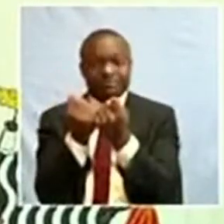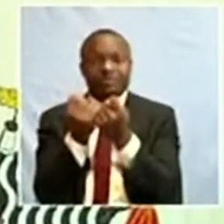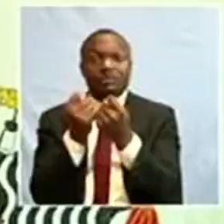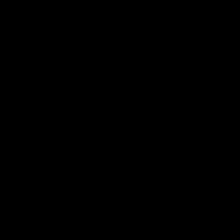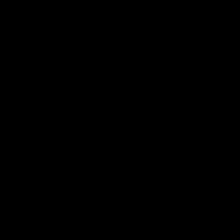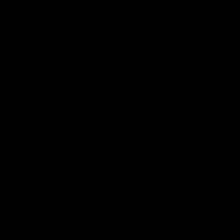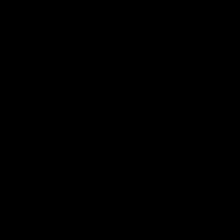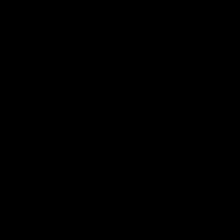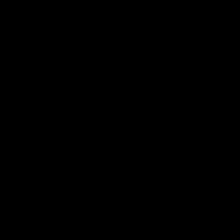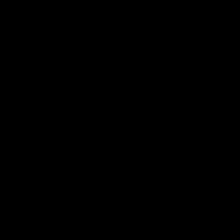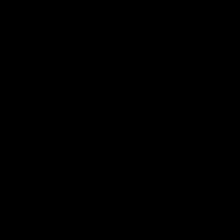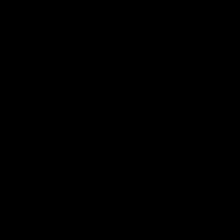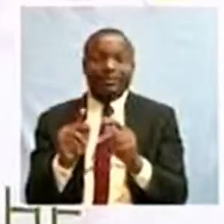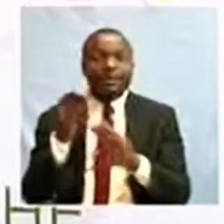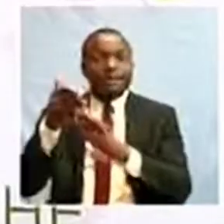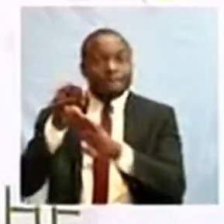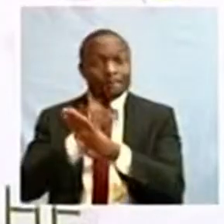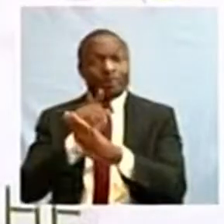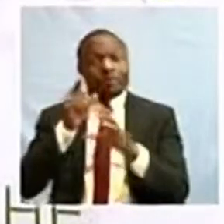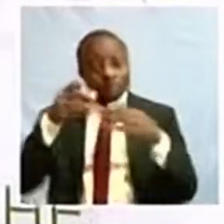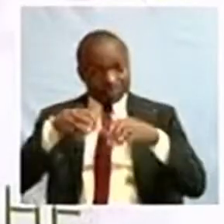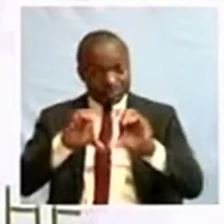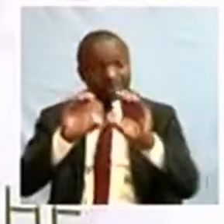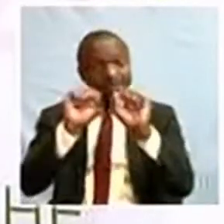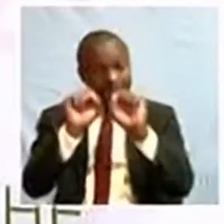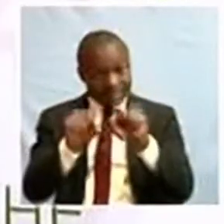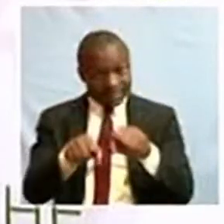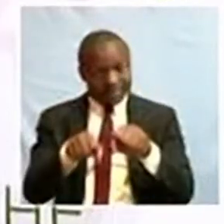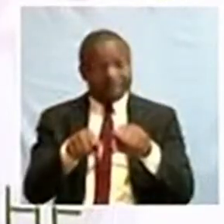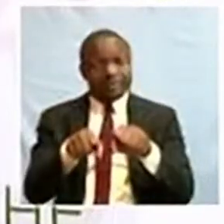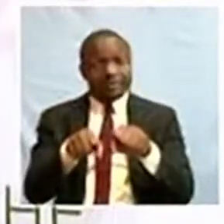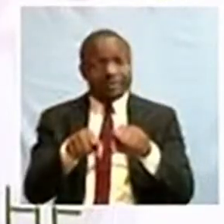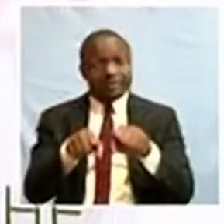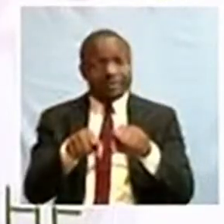Okay. All right. But before you proceed, let me bring in